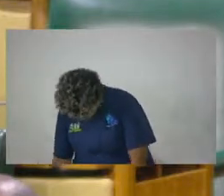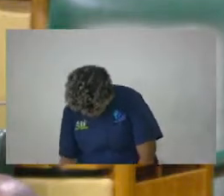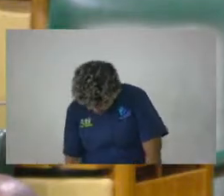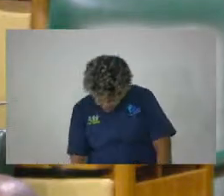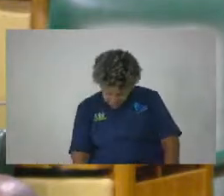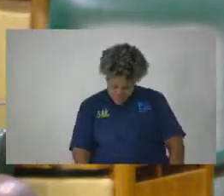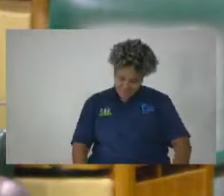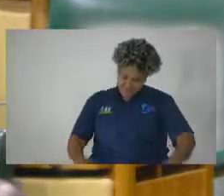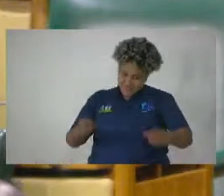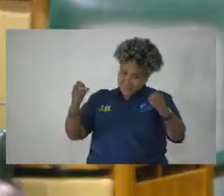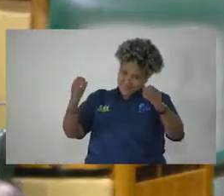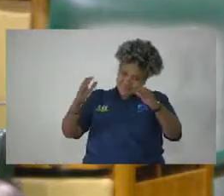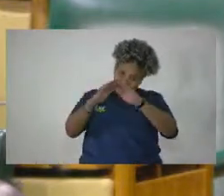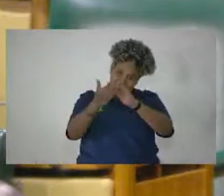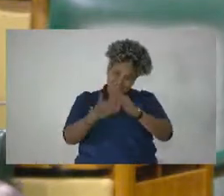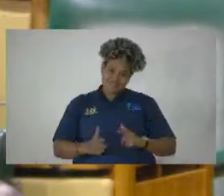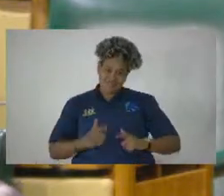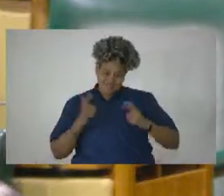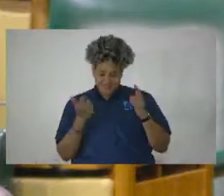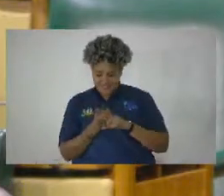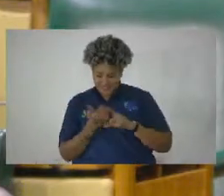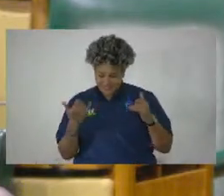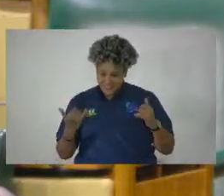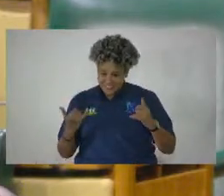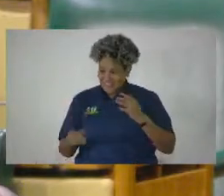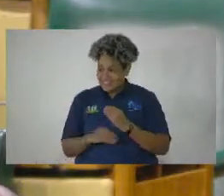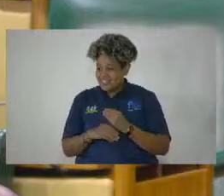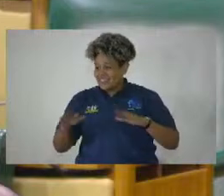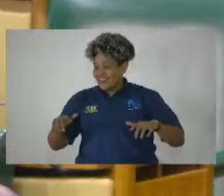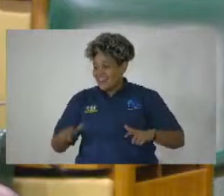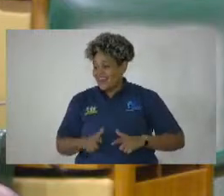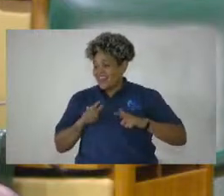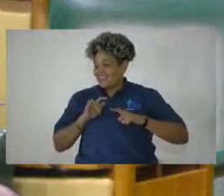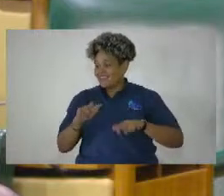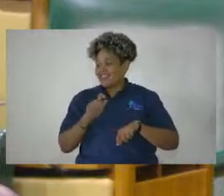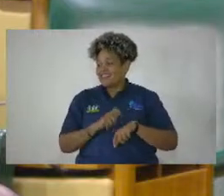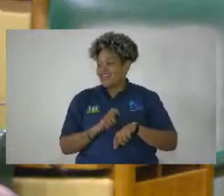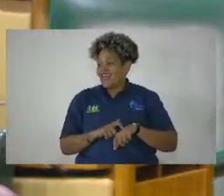Many Jamaicans alive today were not even alive at the time.